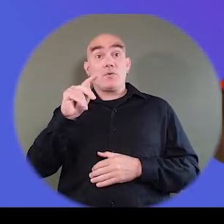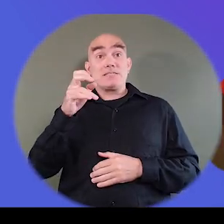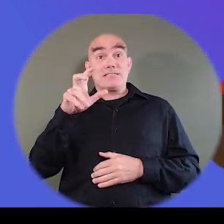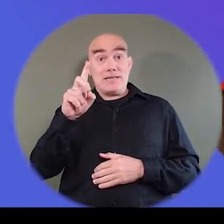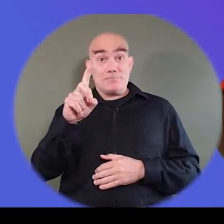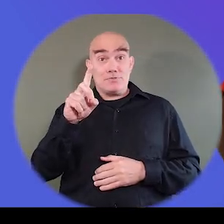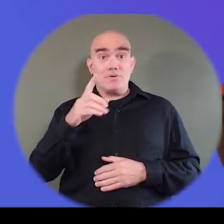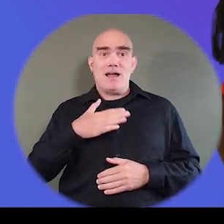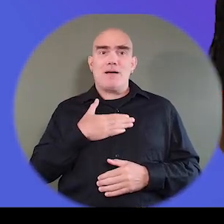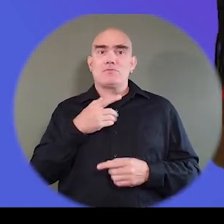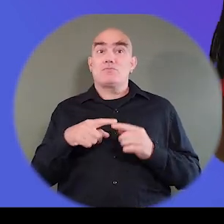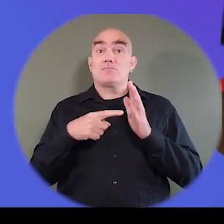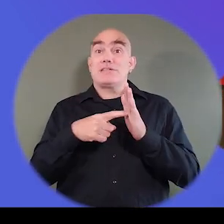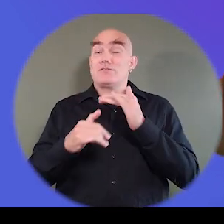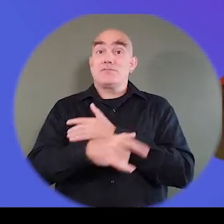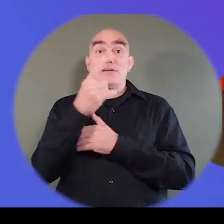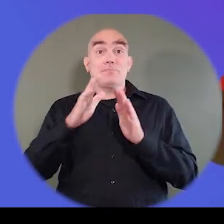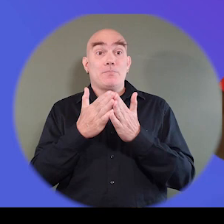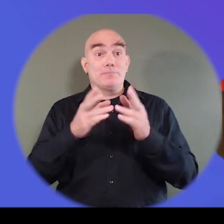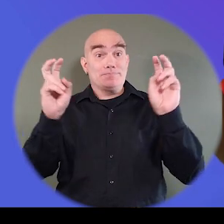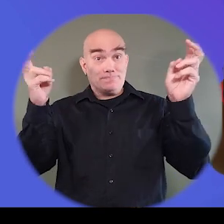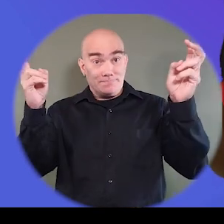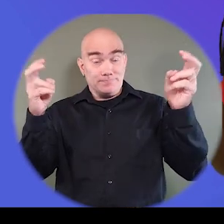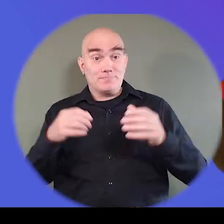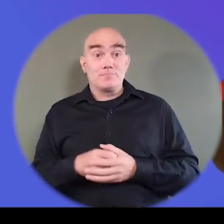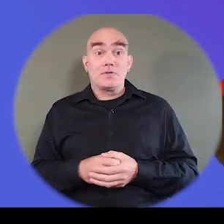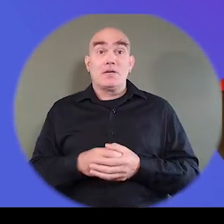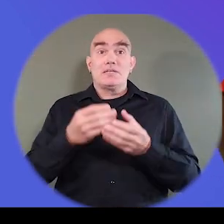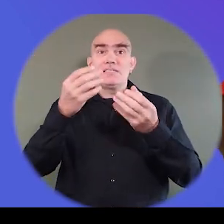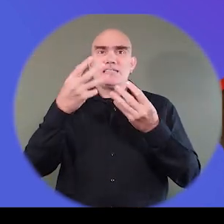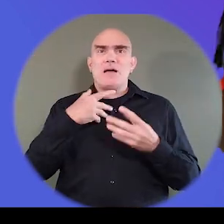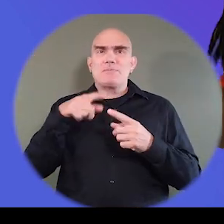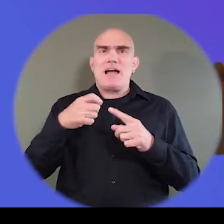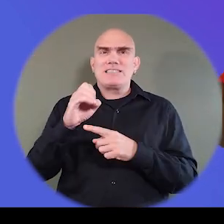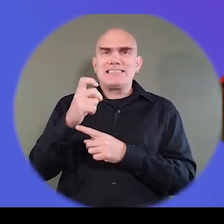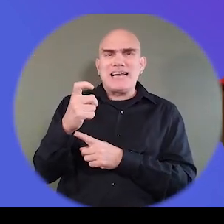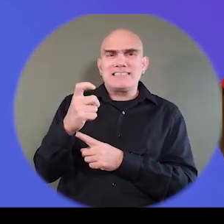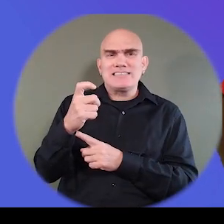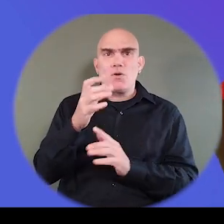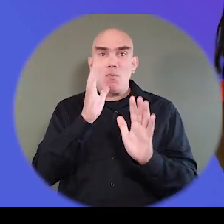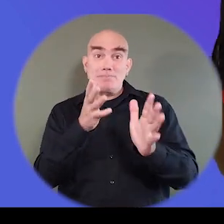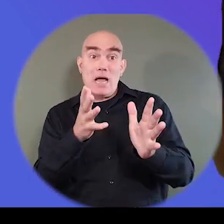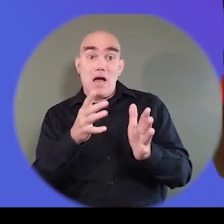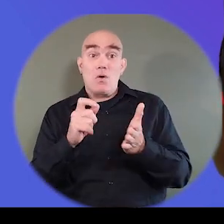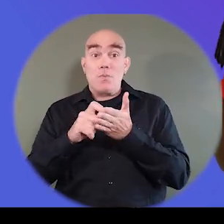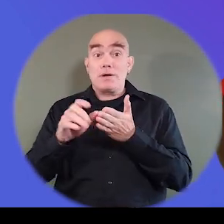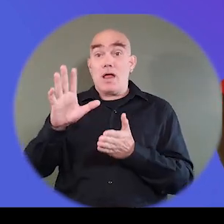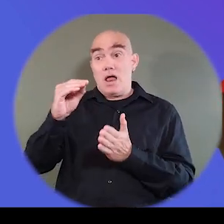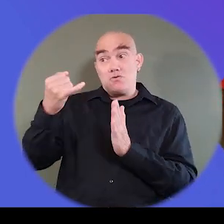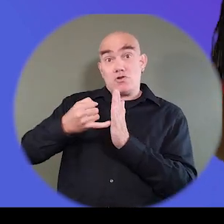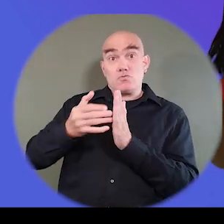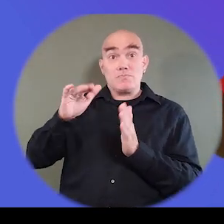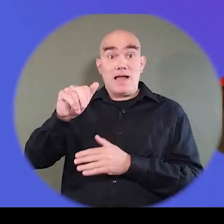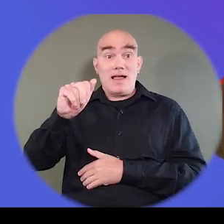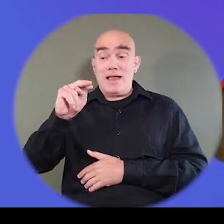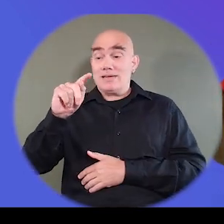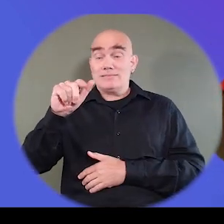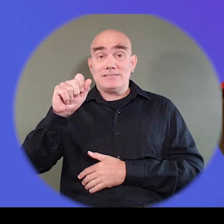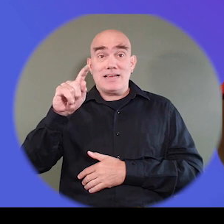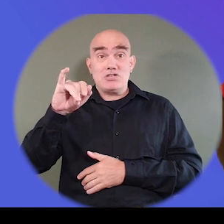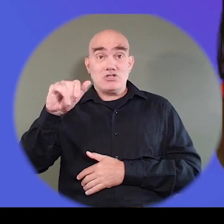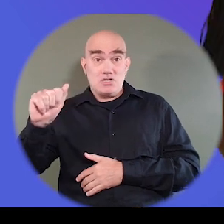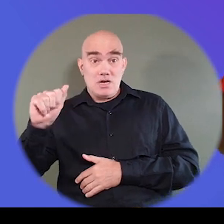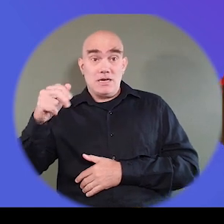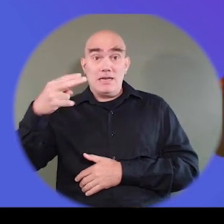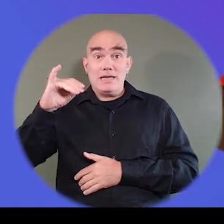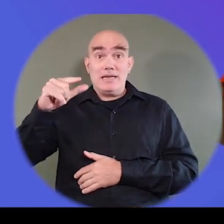the Disabled is happy to present today's book, Tell Me About Sex, Grandma, written and